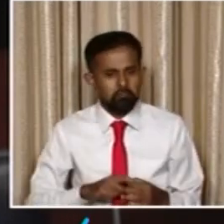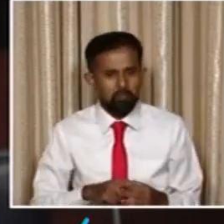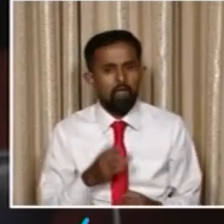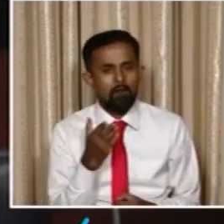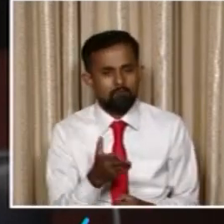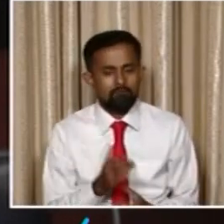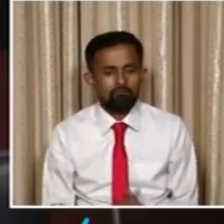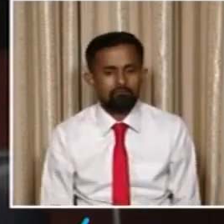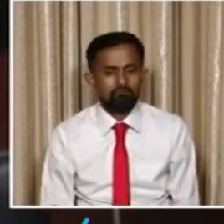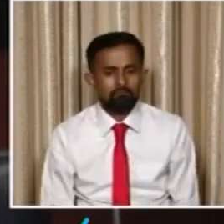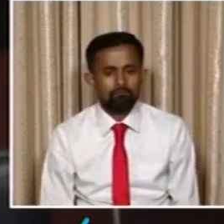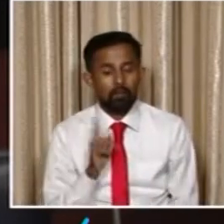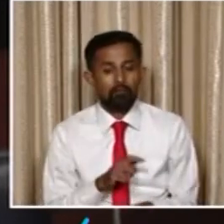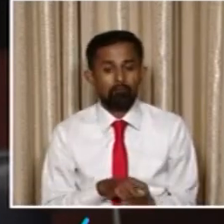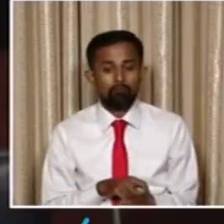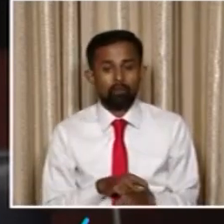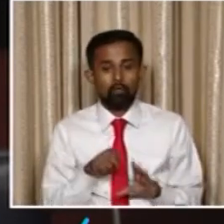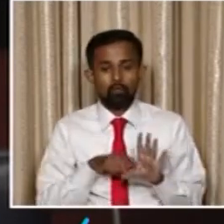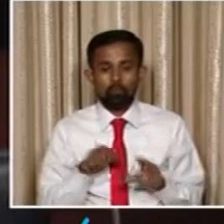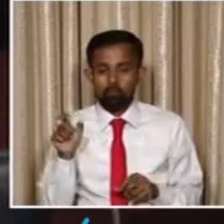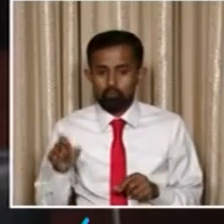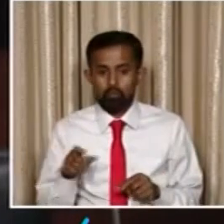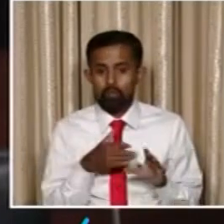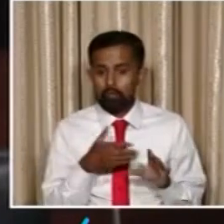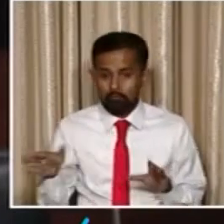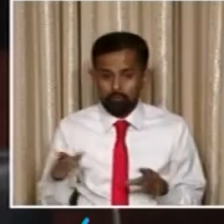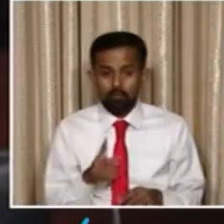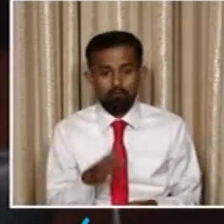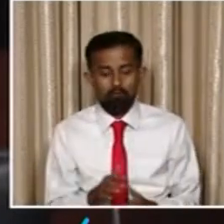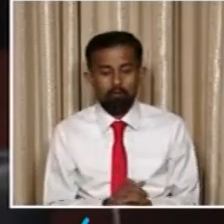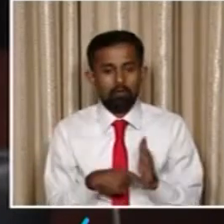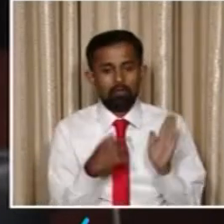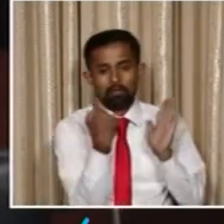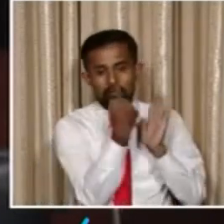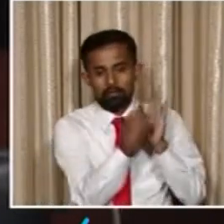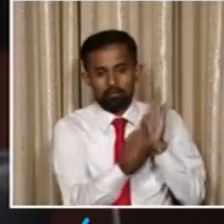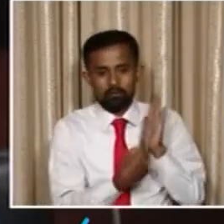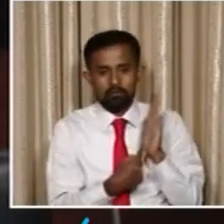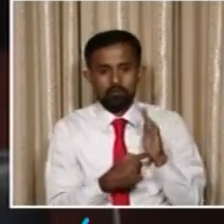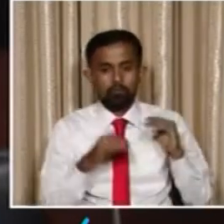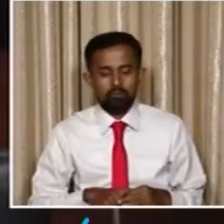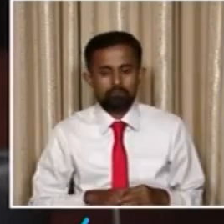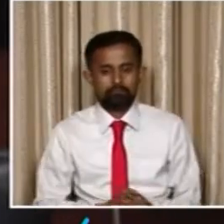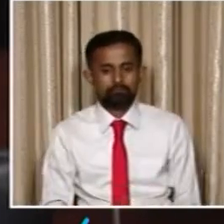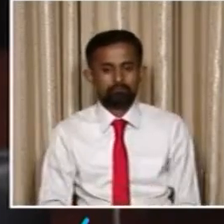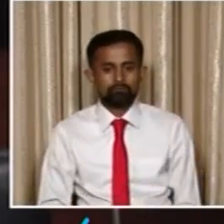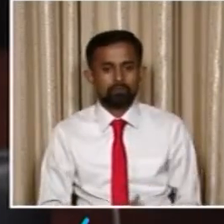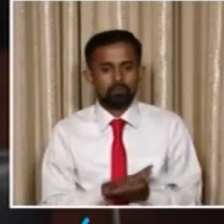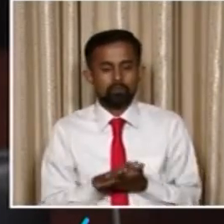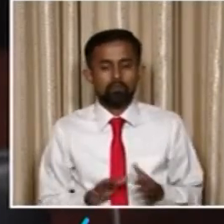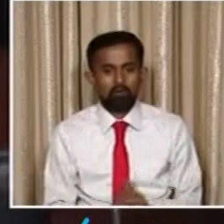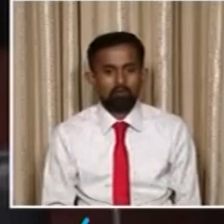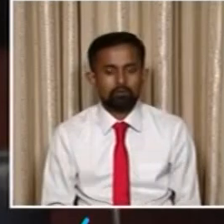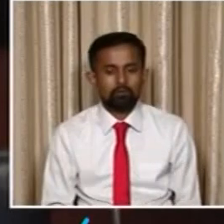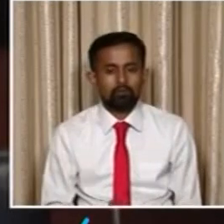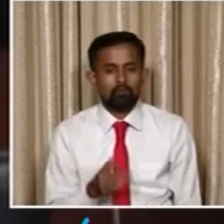been asked to step down by politicians. If the board decides that, then that's a different issue. We have a governance issue. Now there is a